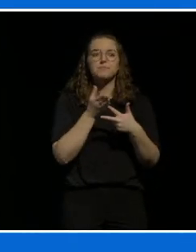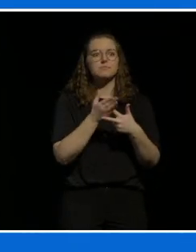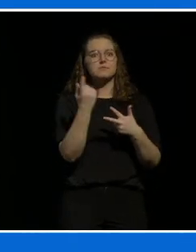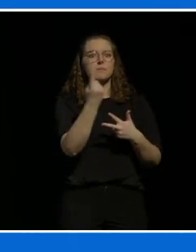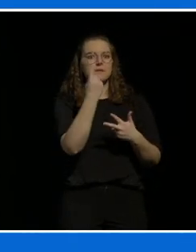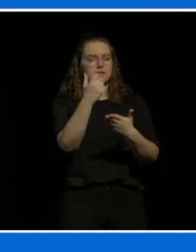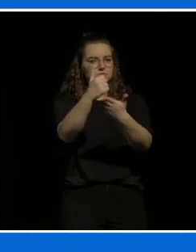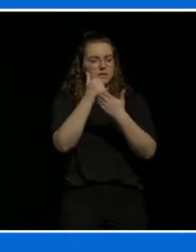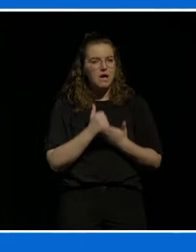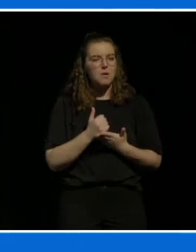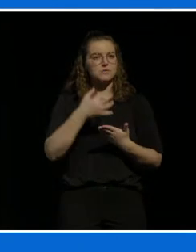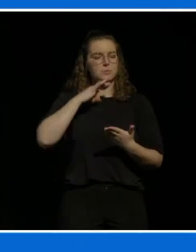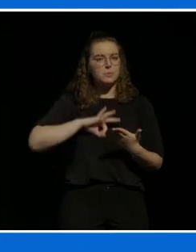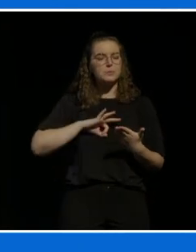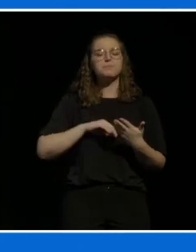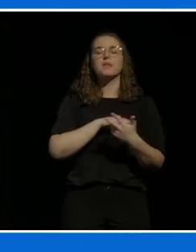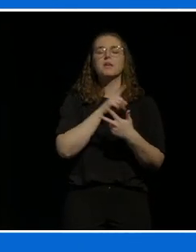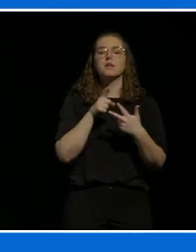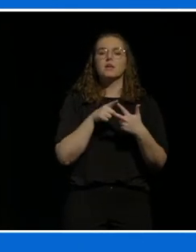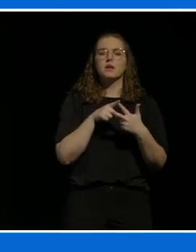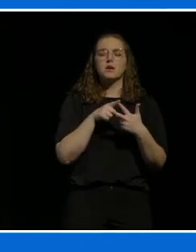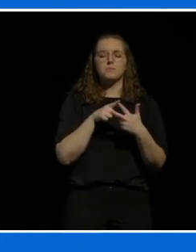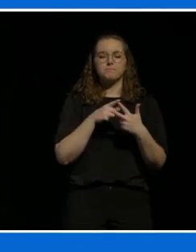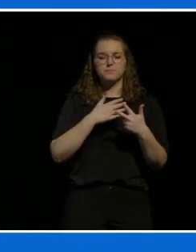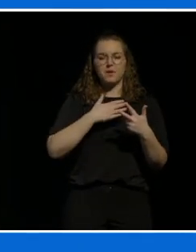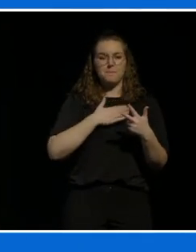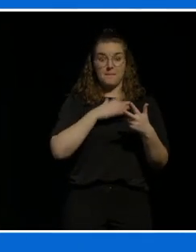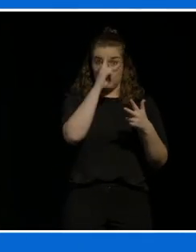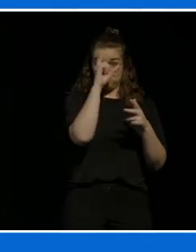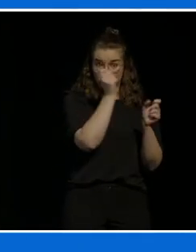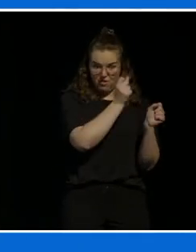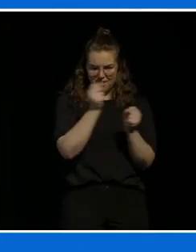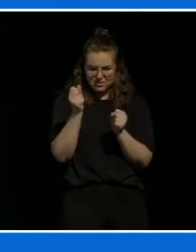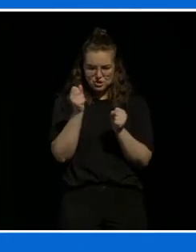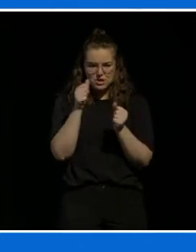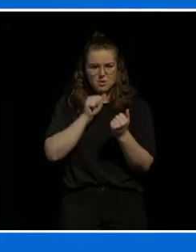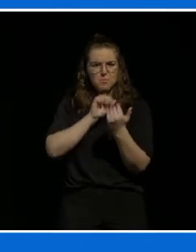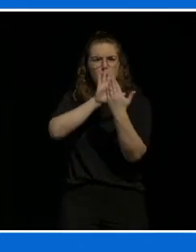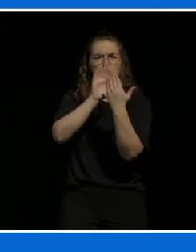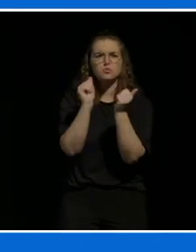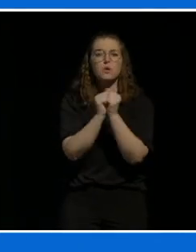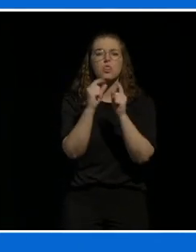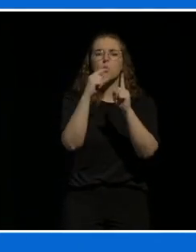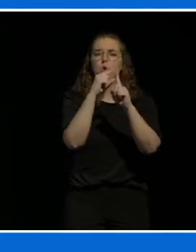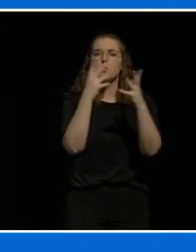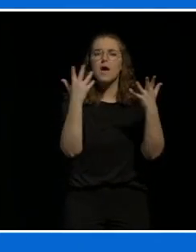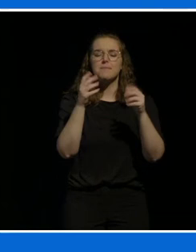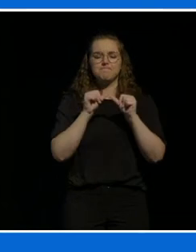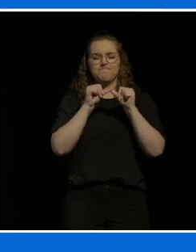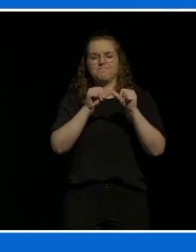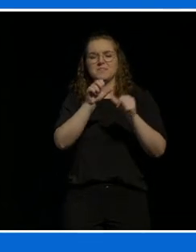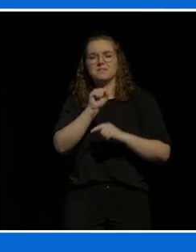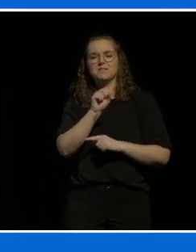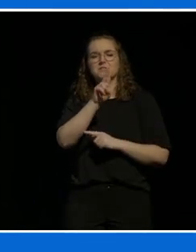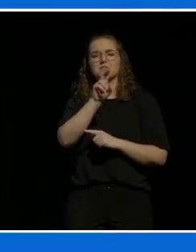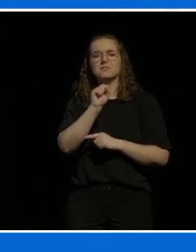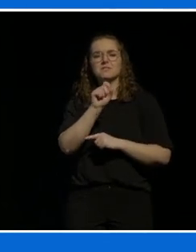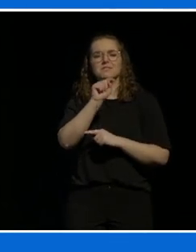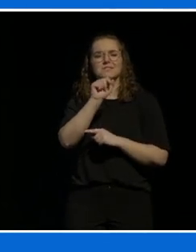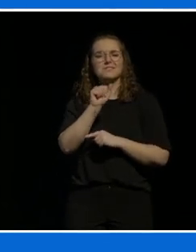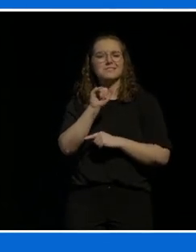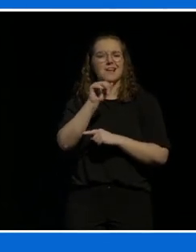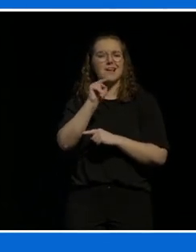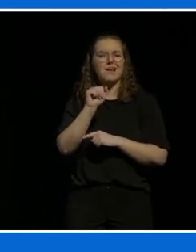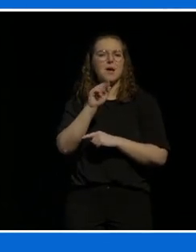me is approaching my strategy with the key word of sustainability at the front of my mind. It